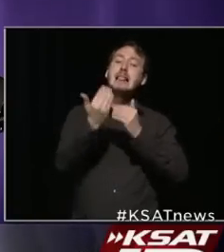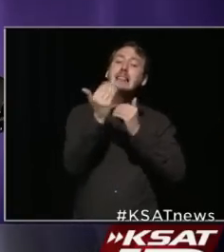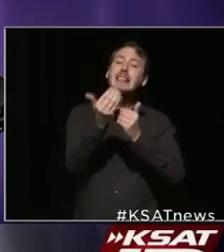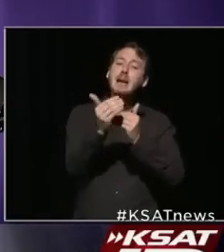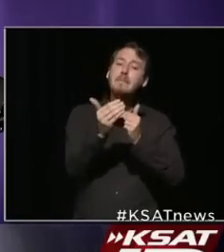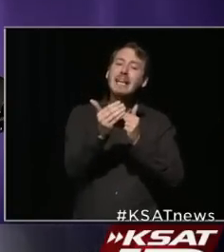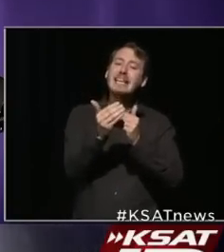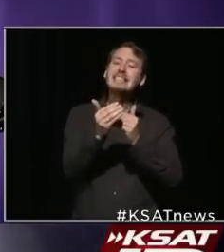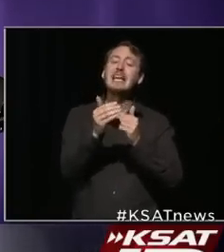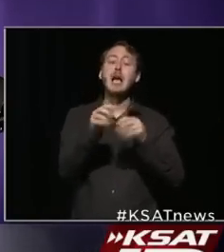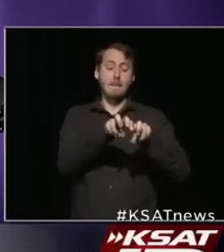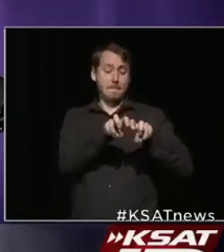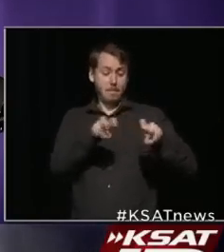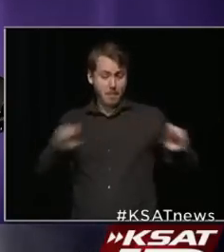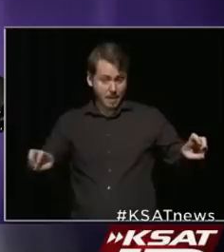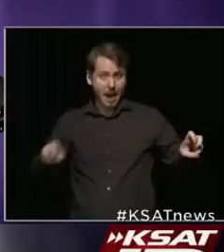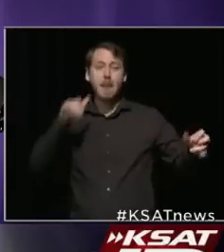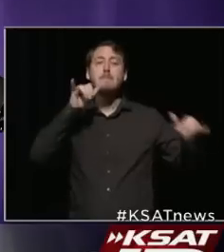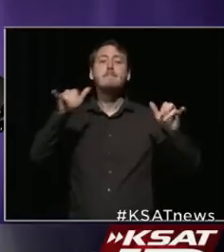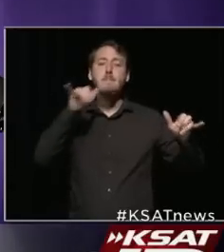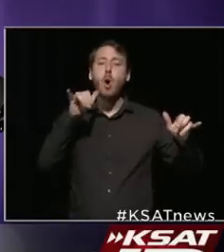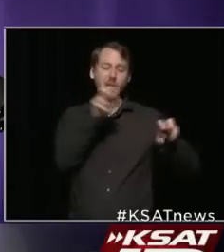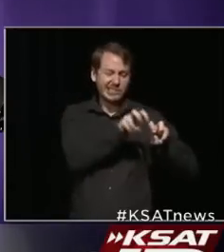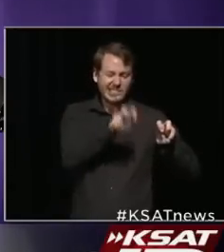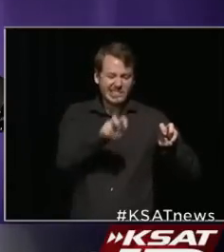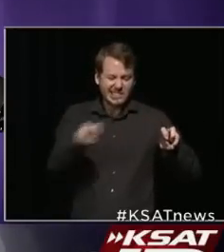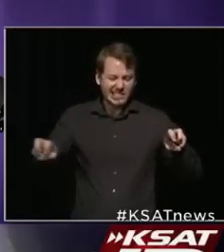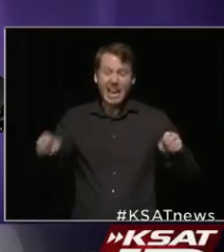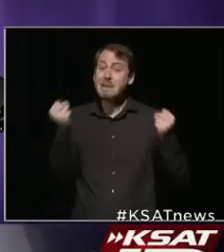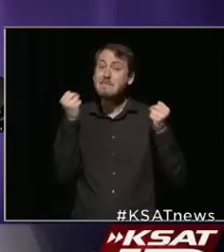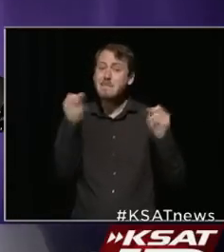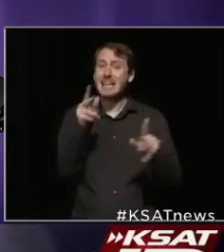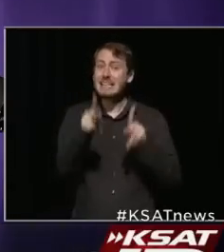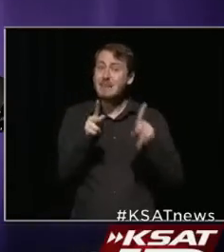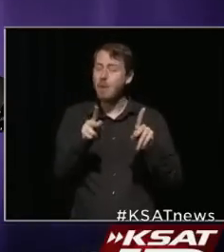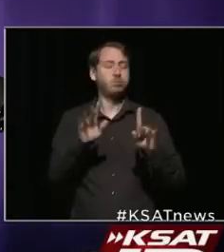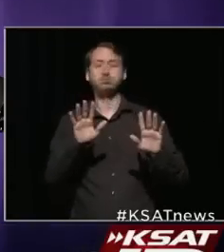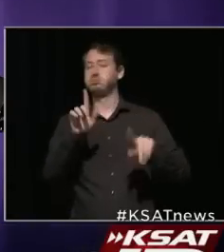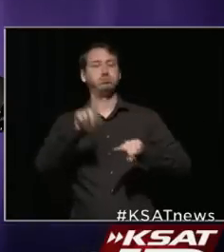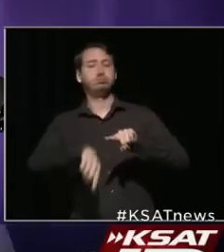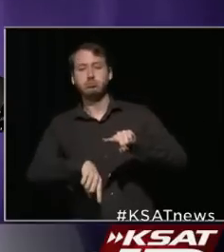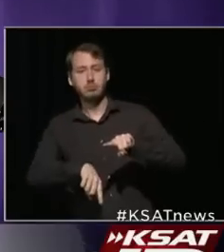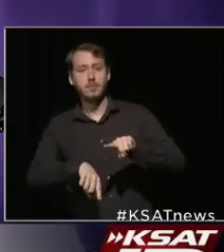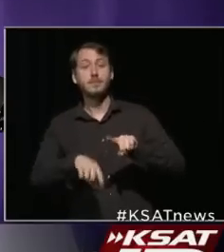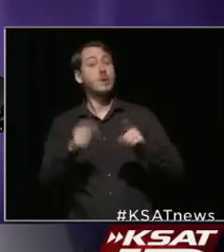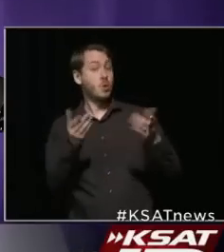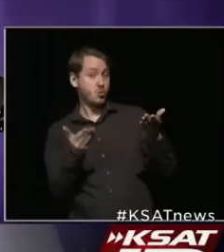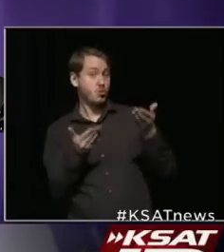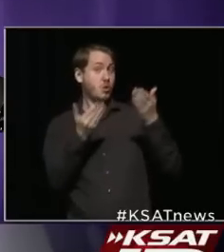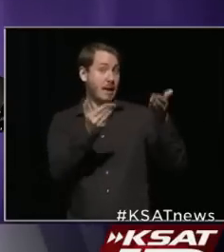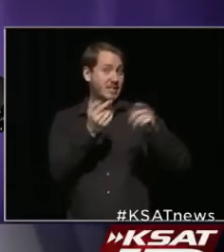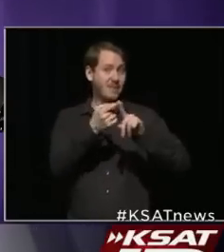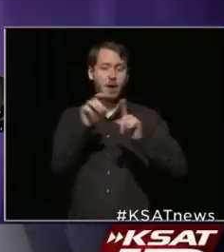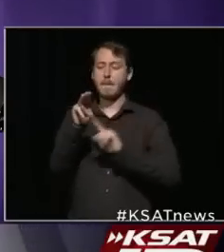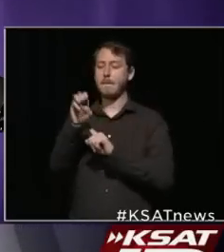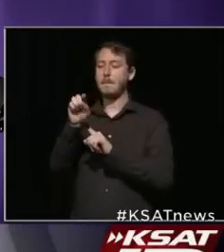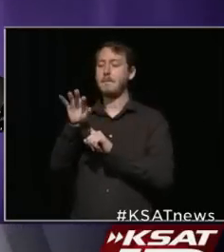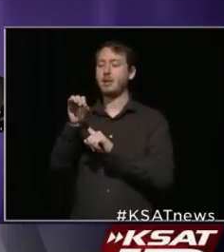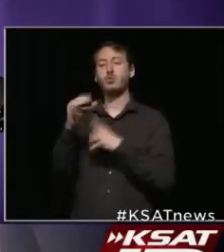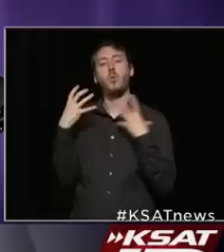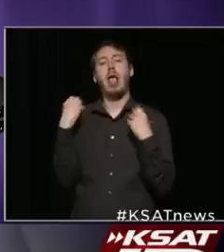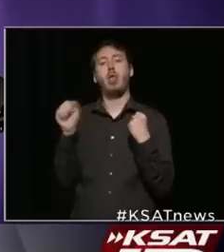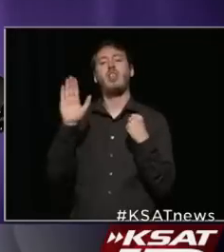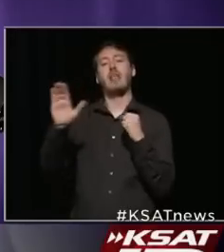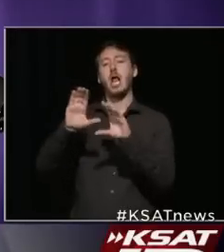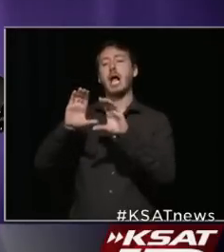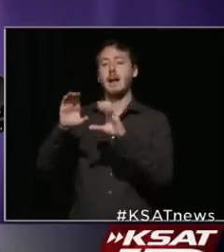or congregating at a bar service level. Now, these are all recommendations that were brought forward by Metro Health and their committee.